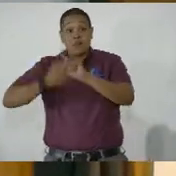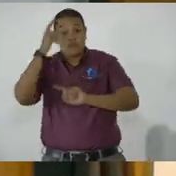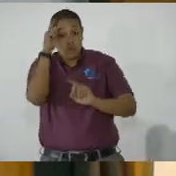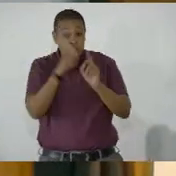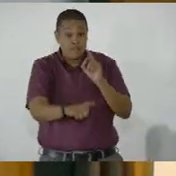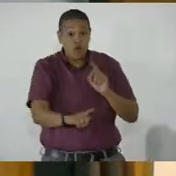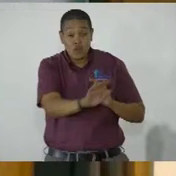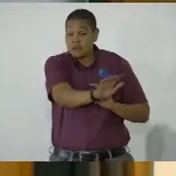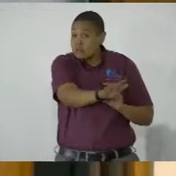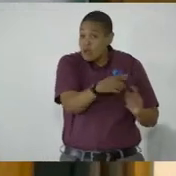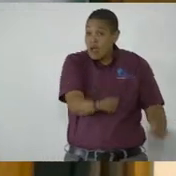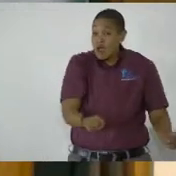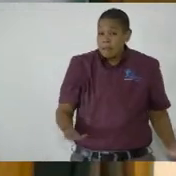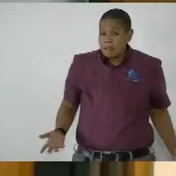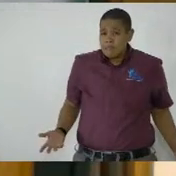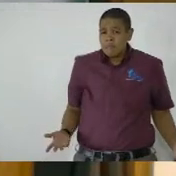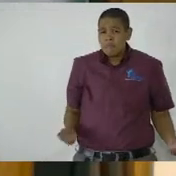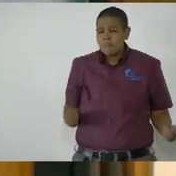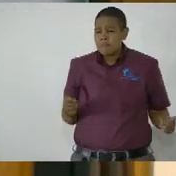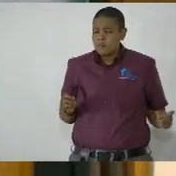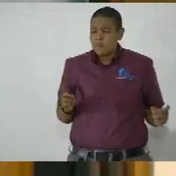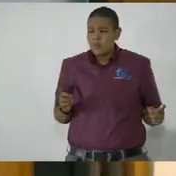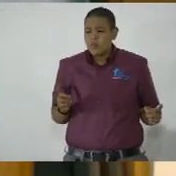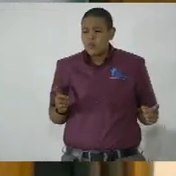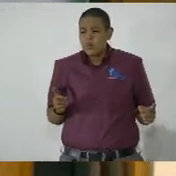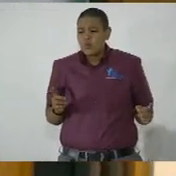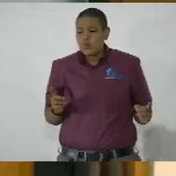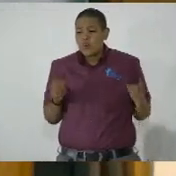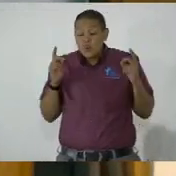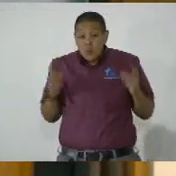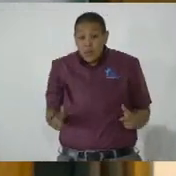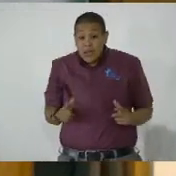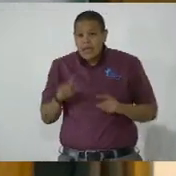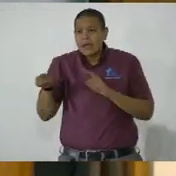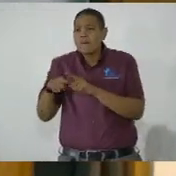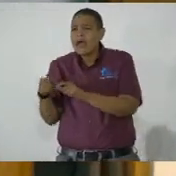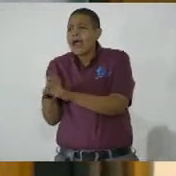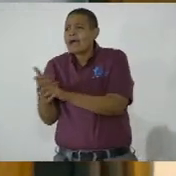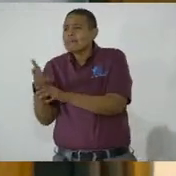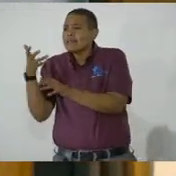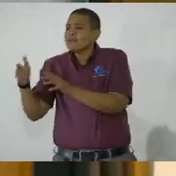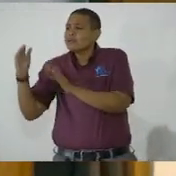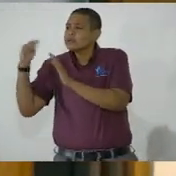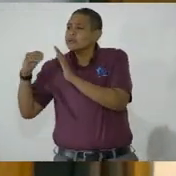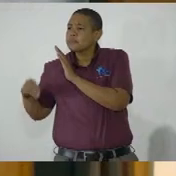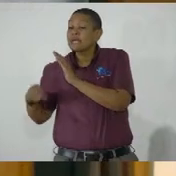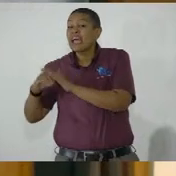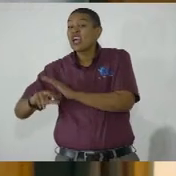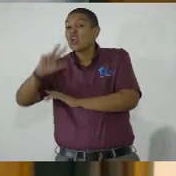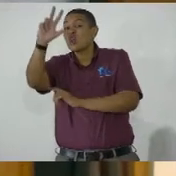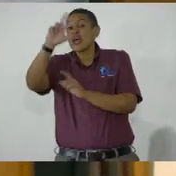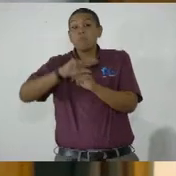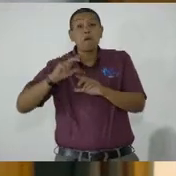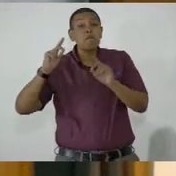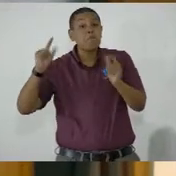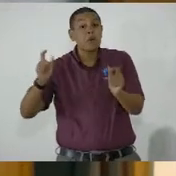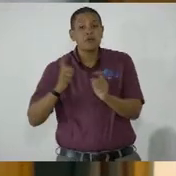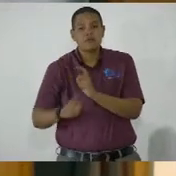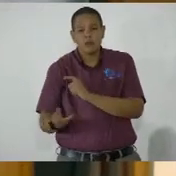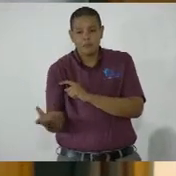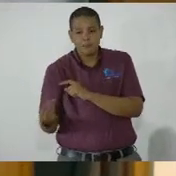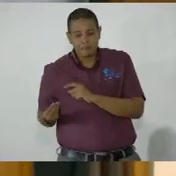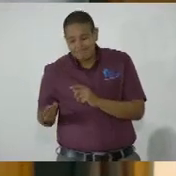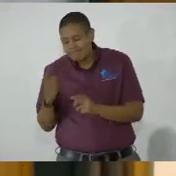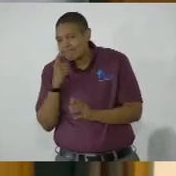divorces. Quick, once everything is completed, within 3 months, they can be dealt with. So